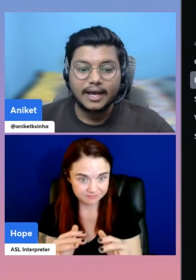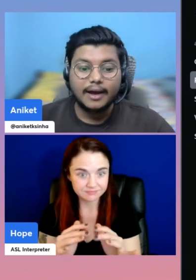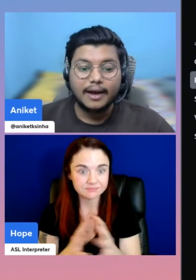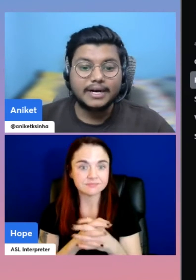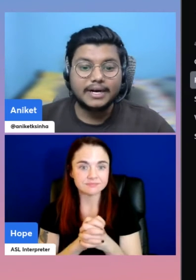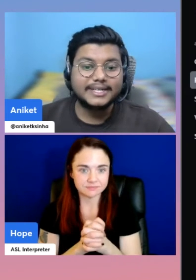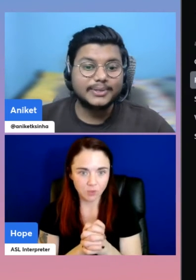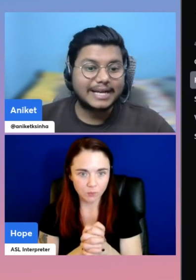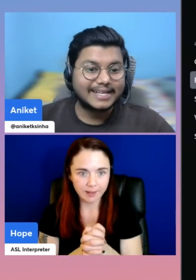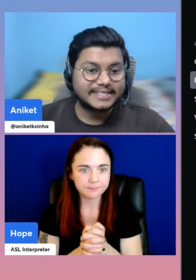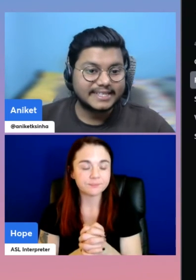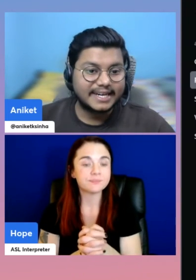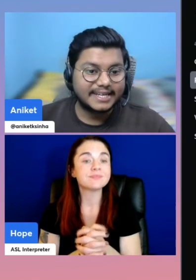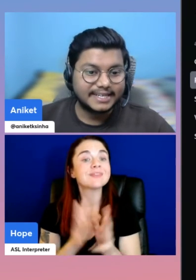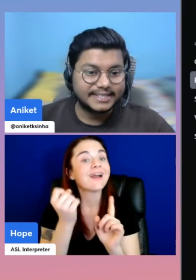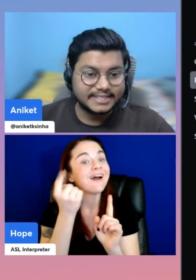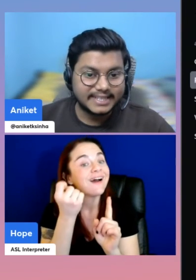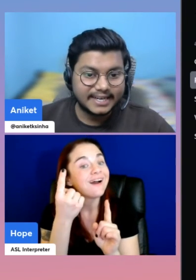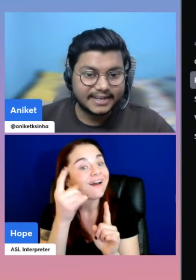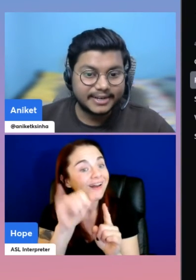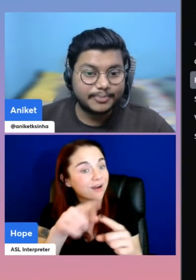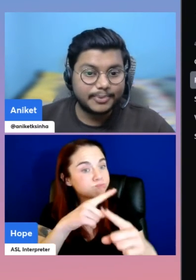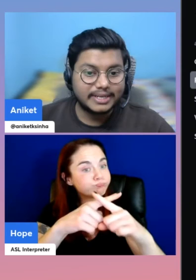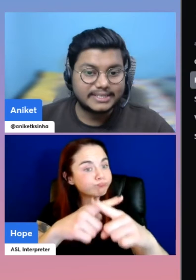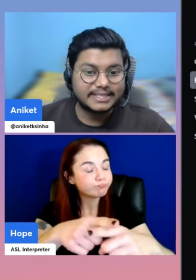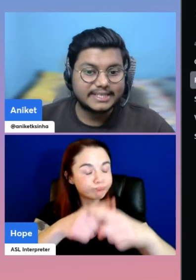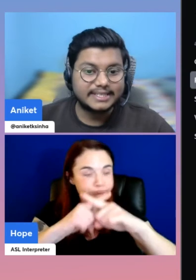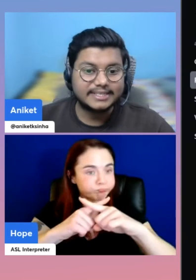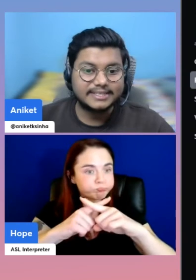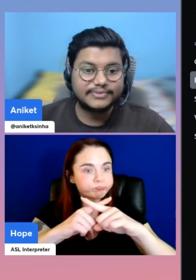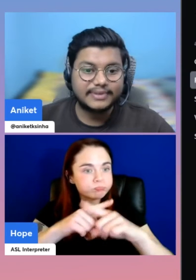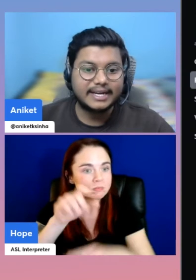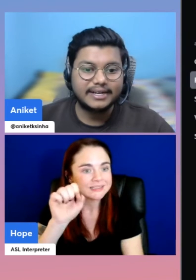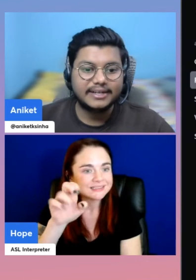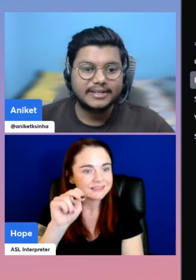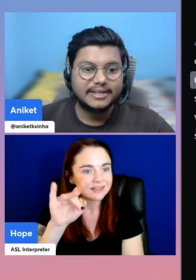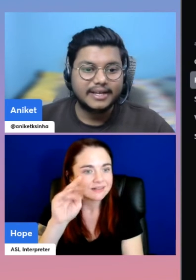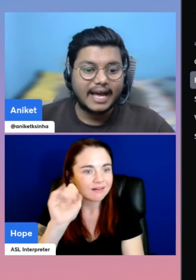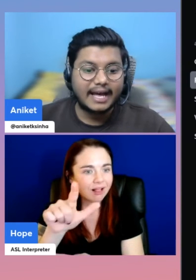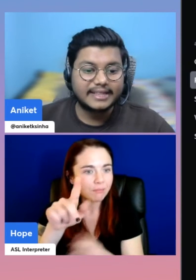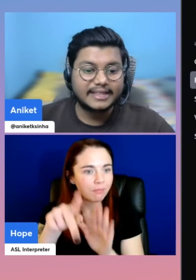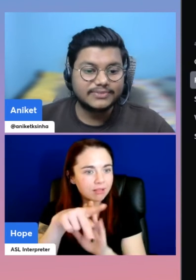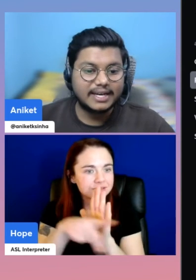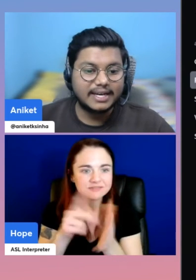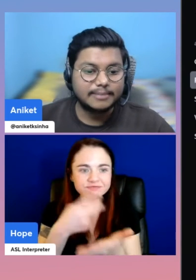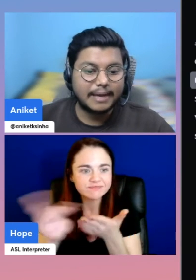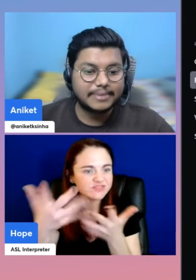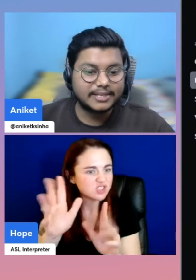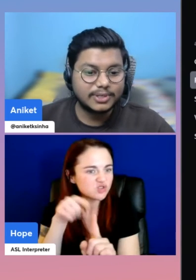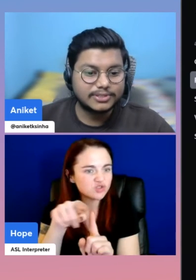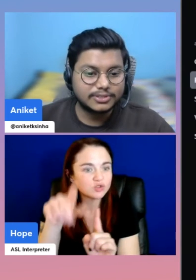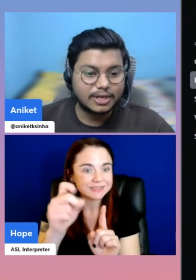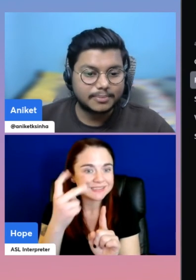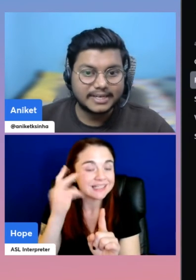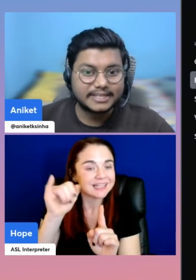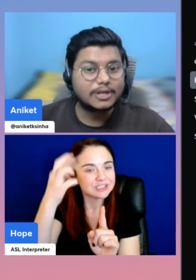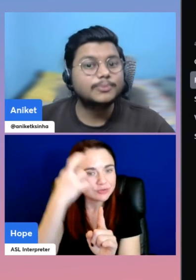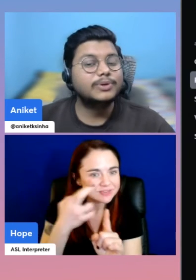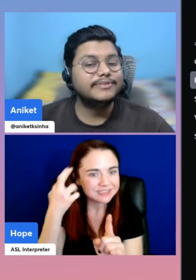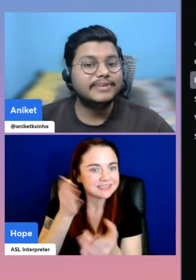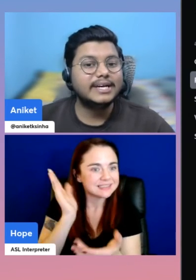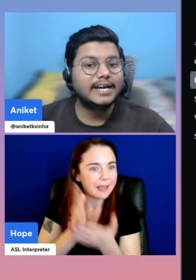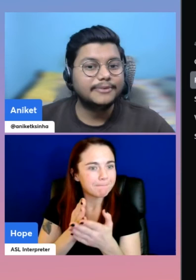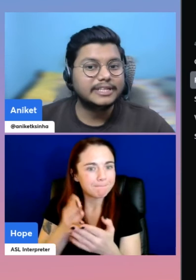see, but you can see that yes, the Sentinel policy is failed, and that's why the pipeline is also stopped. It is